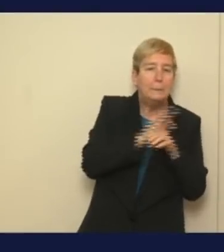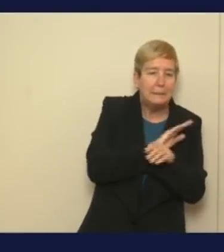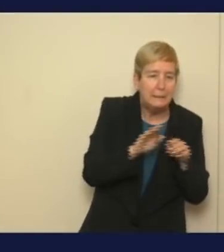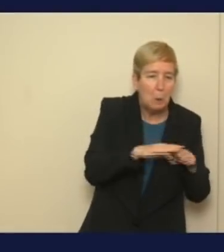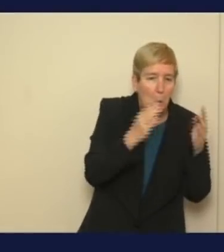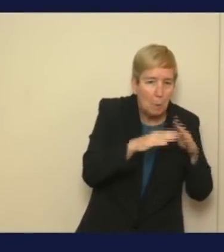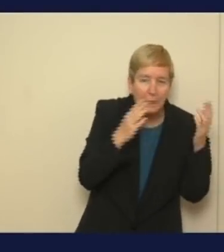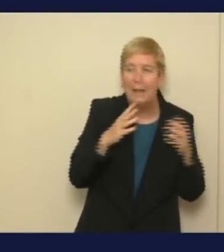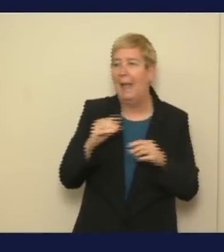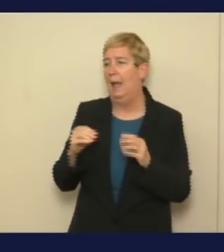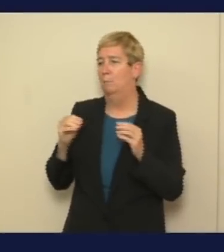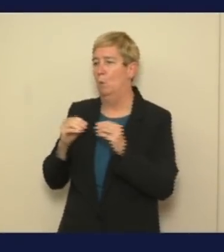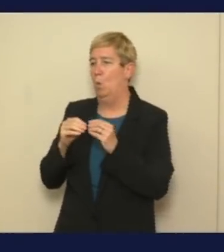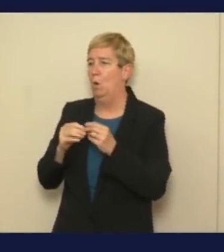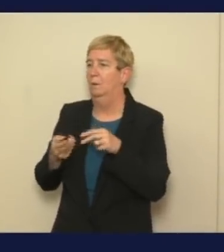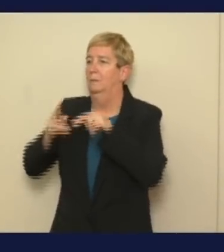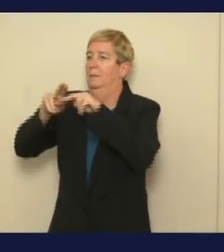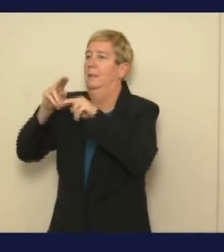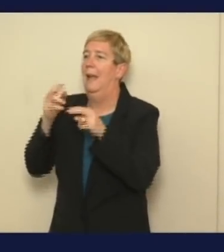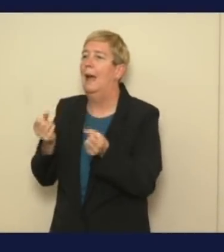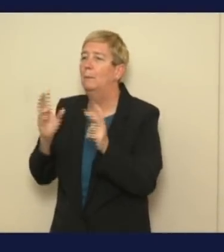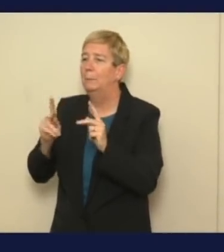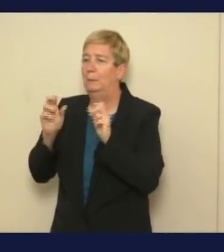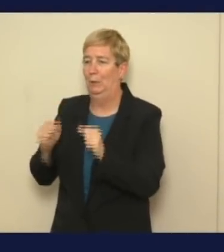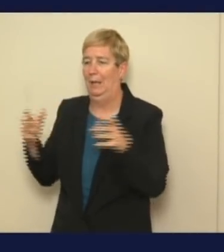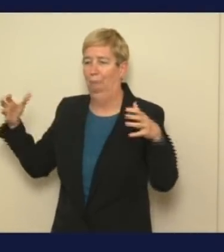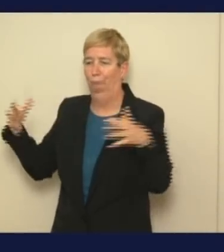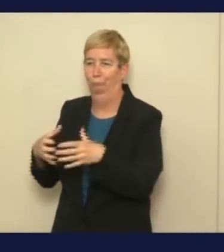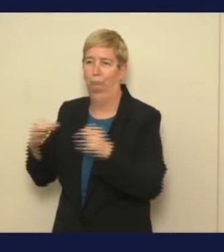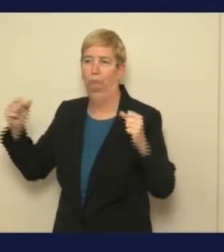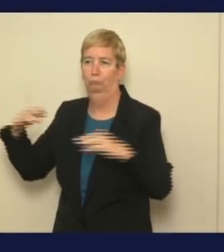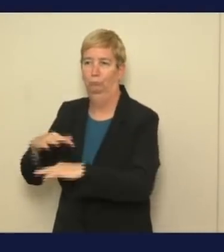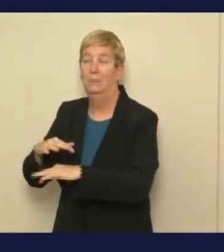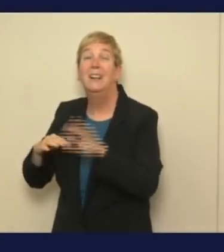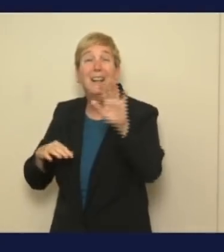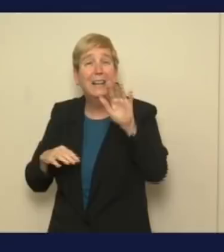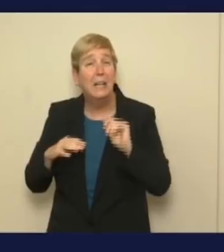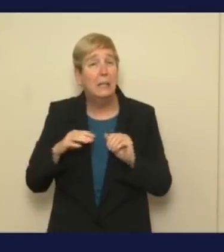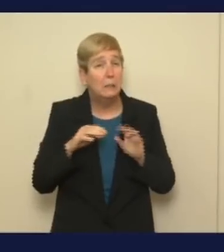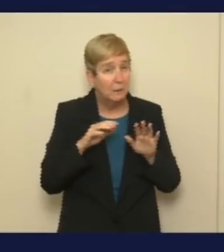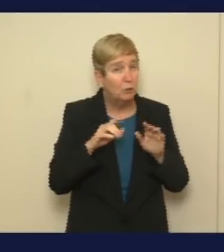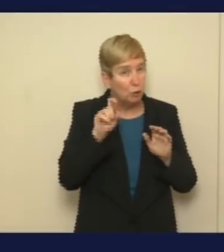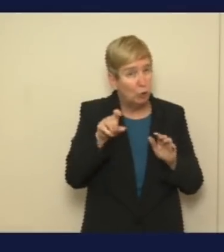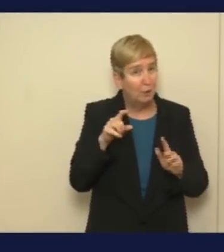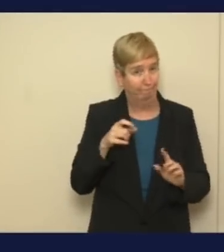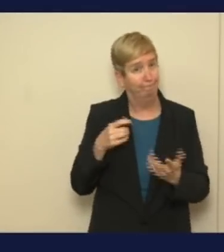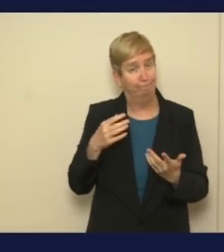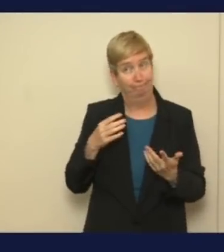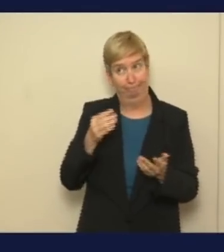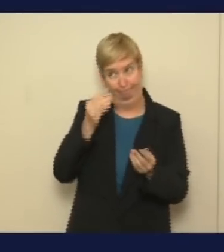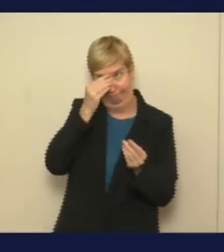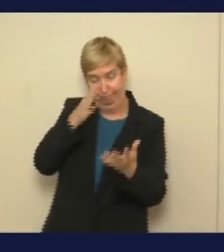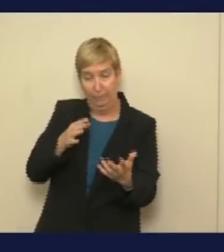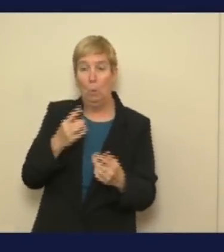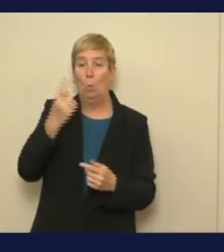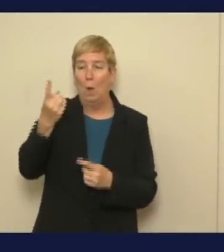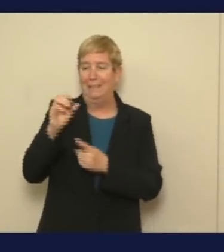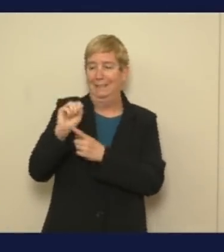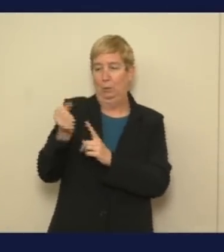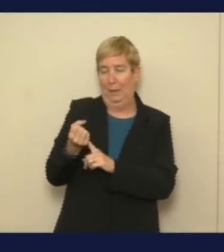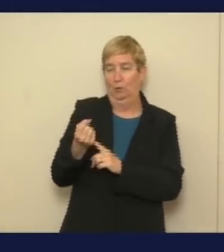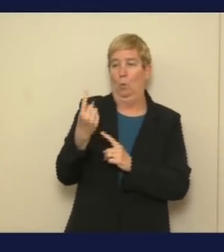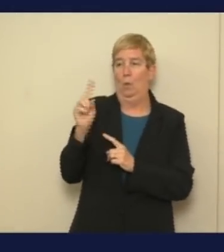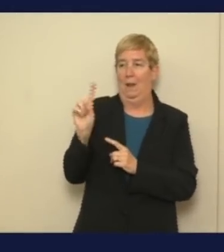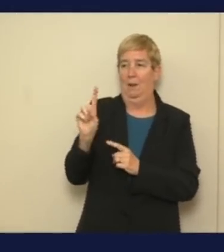limit. I should point out that a couple of recent significant cases, one that resulted in a death in Albuquerque, is from going